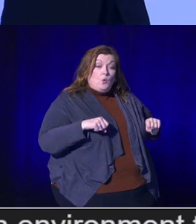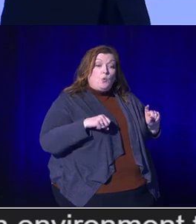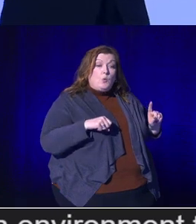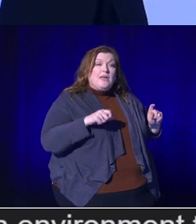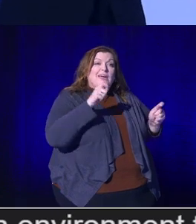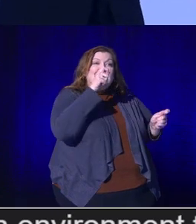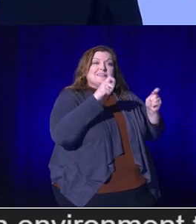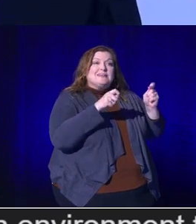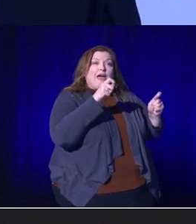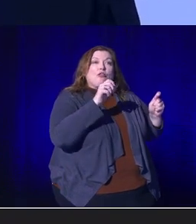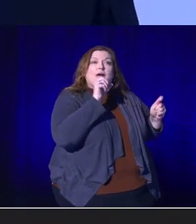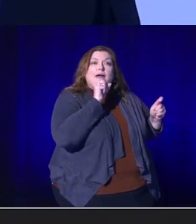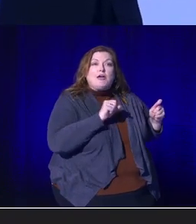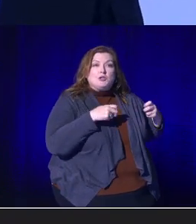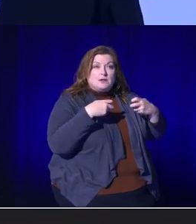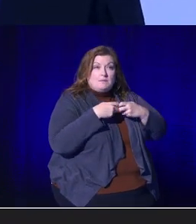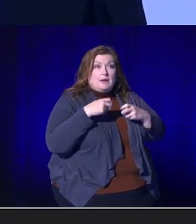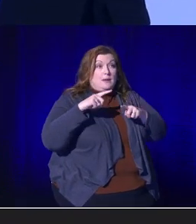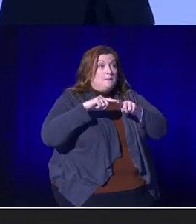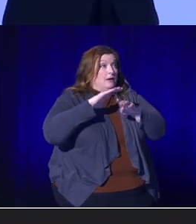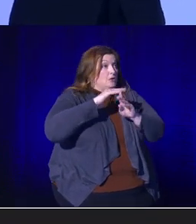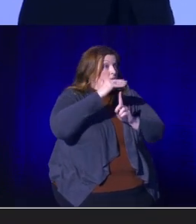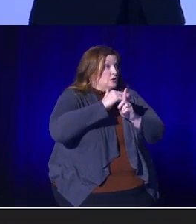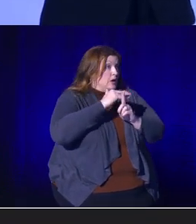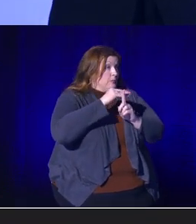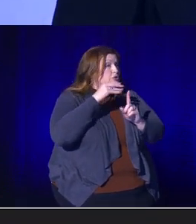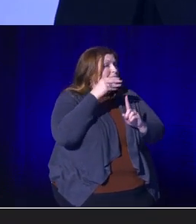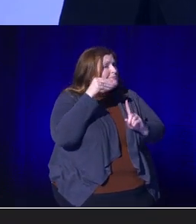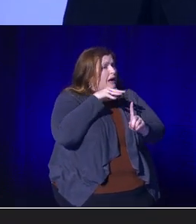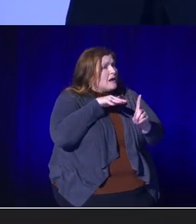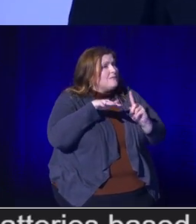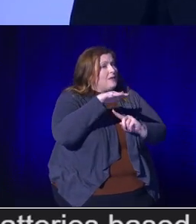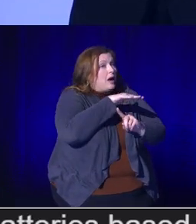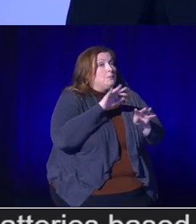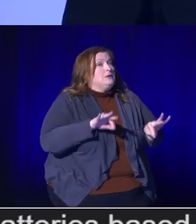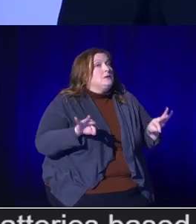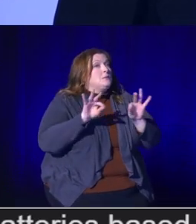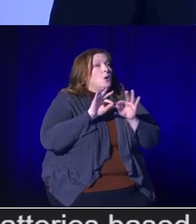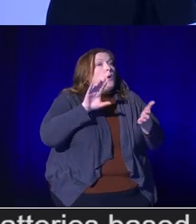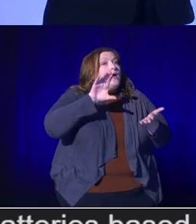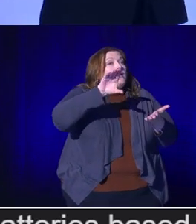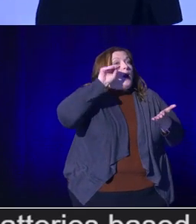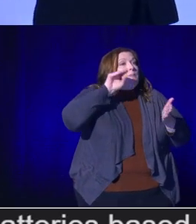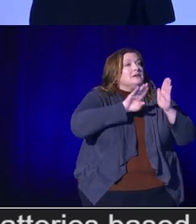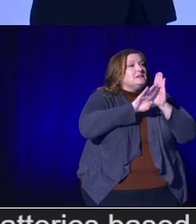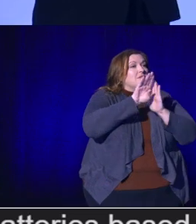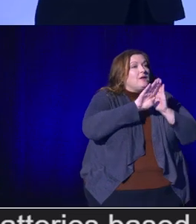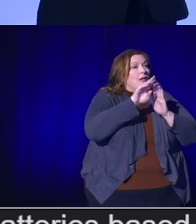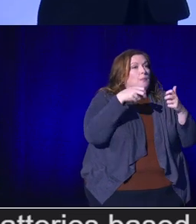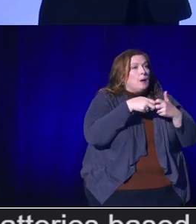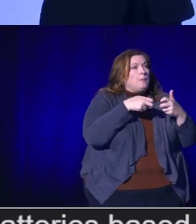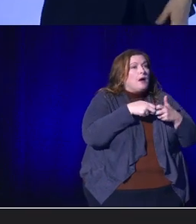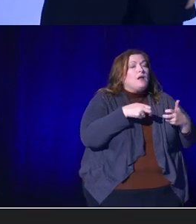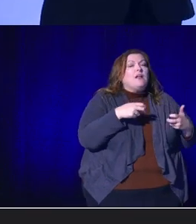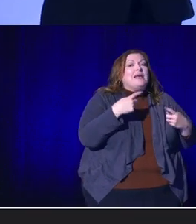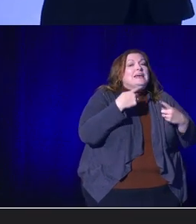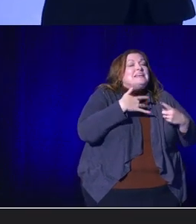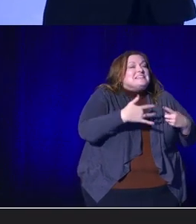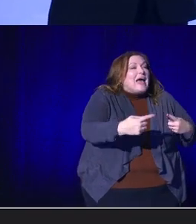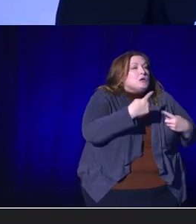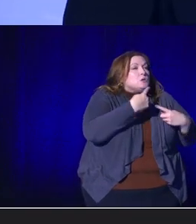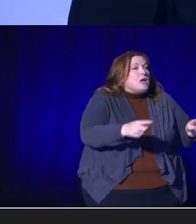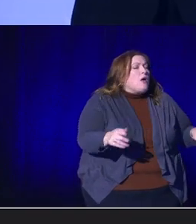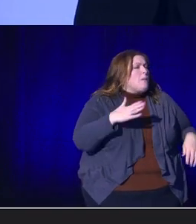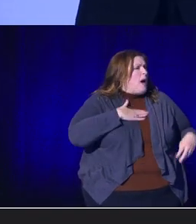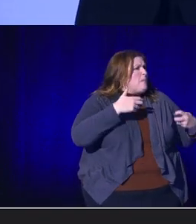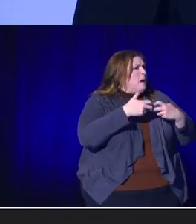based on their temperature environment. And this is important because companies that develop batteries want to tell you that their batteries will last for 10 years,